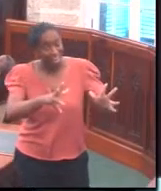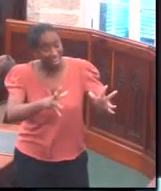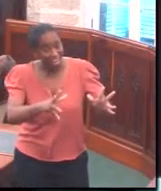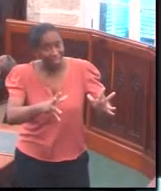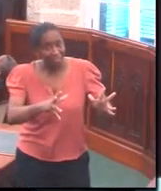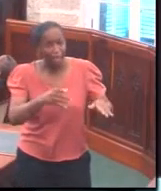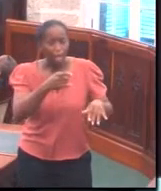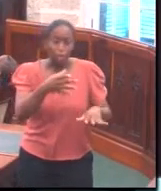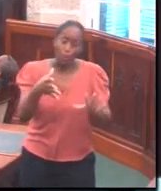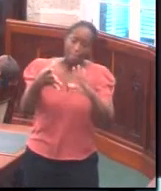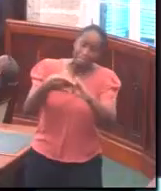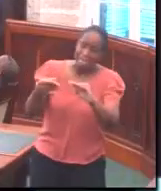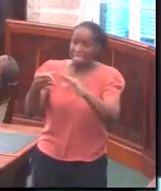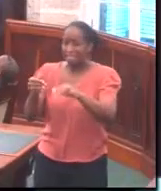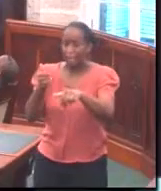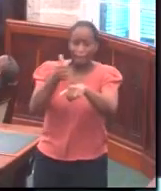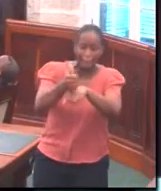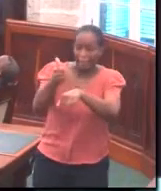are untrue.